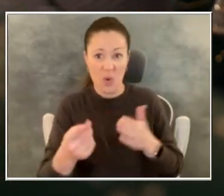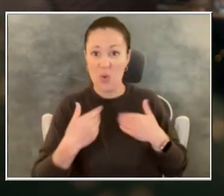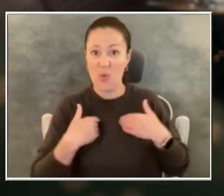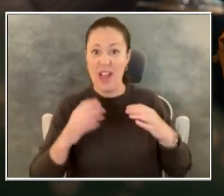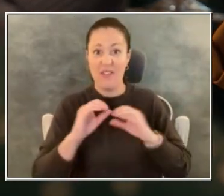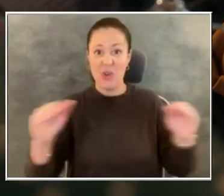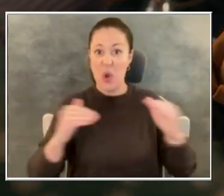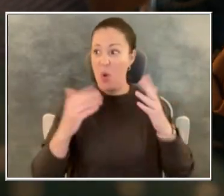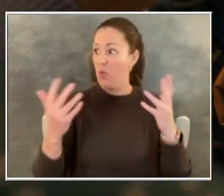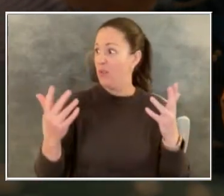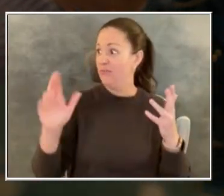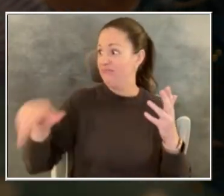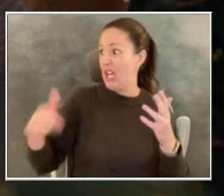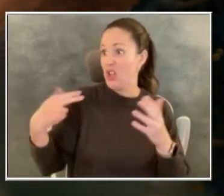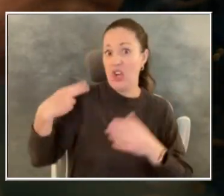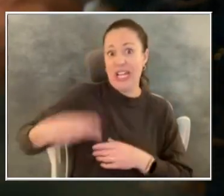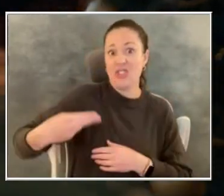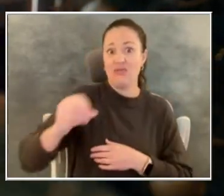disease.